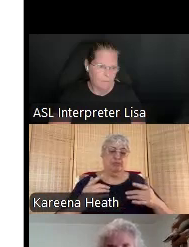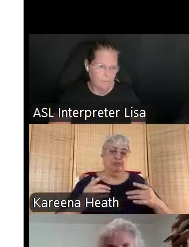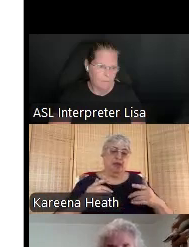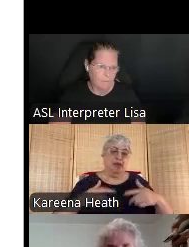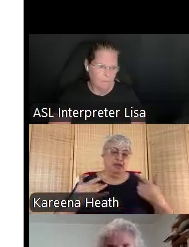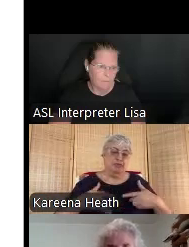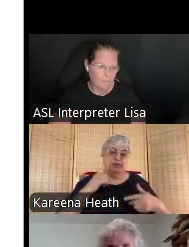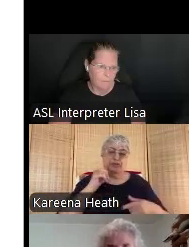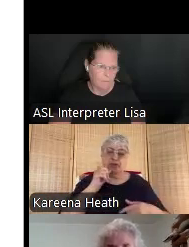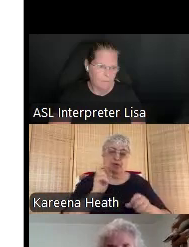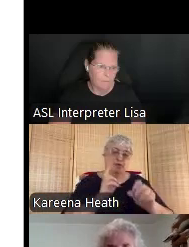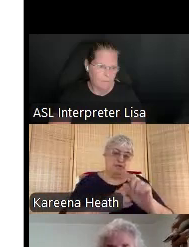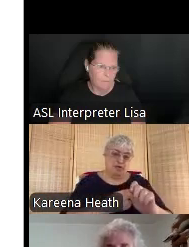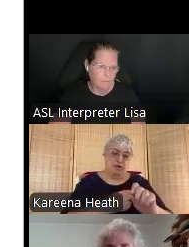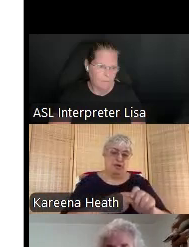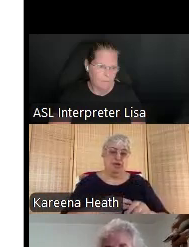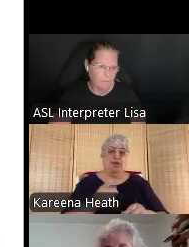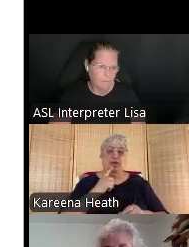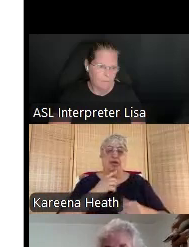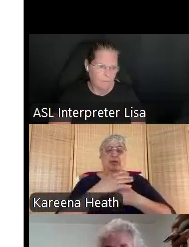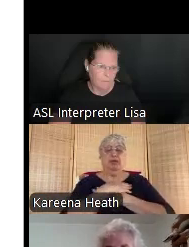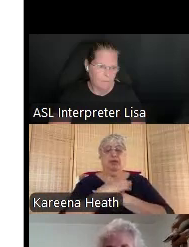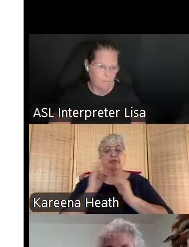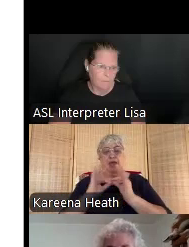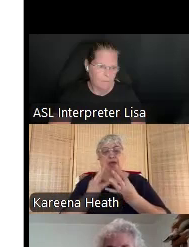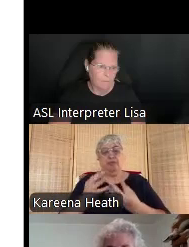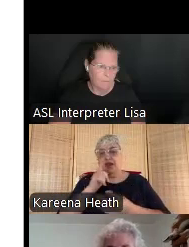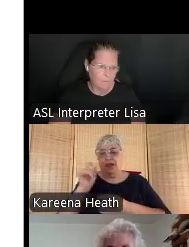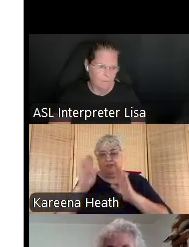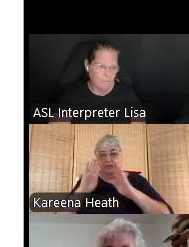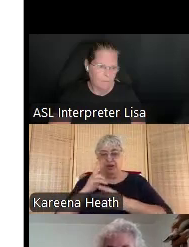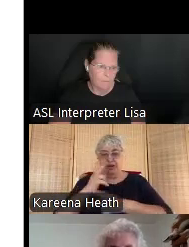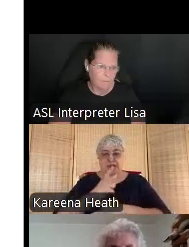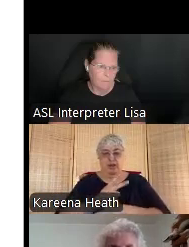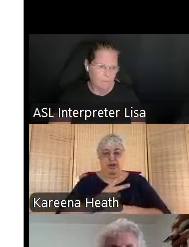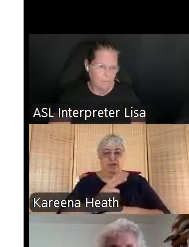campers, and it's also a respite opportunity for the families.